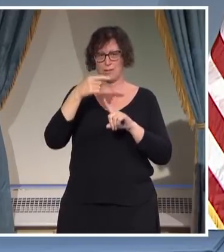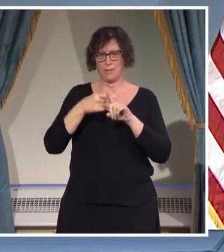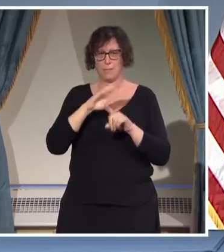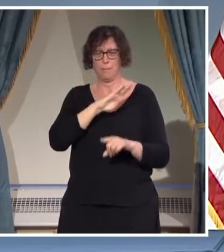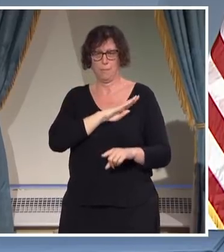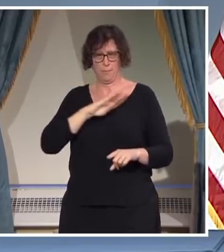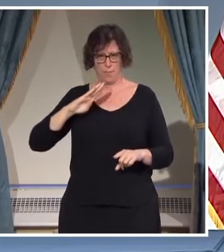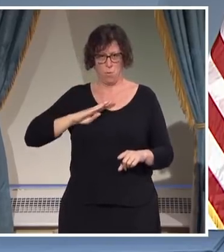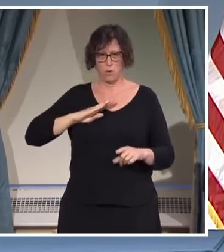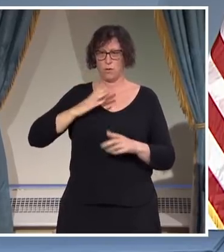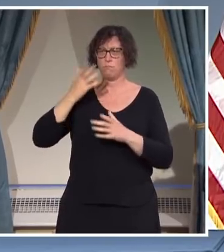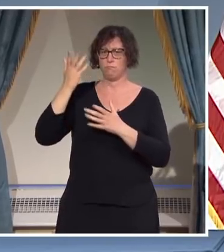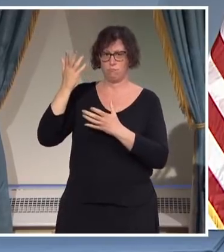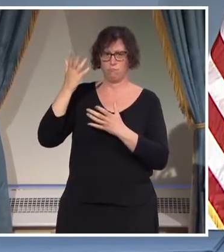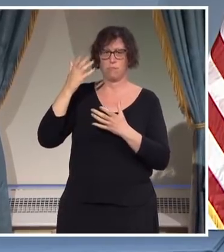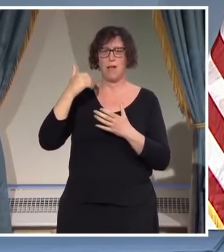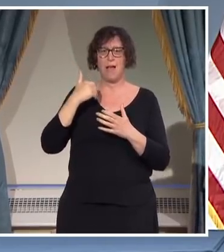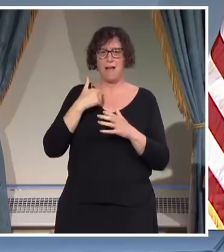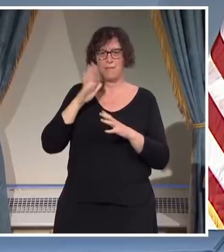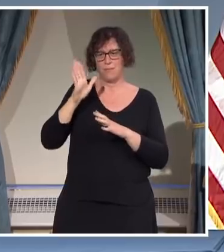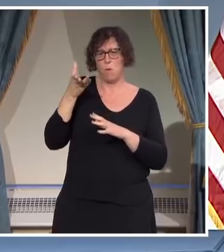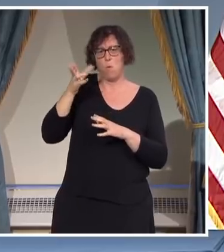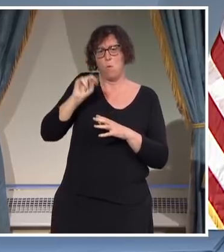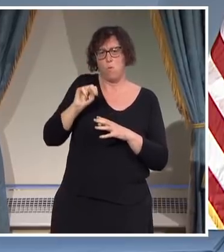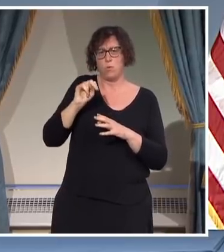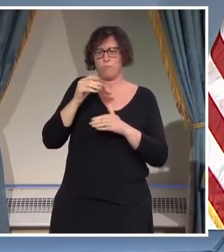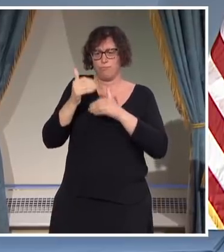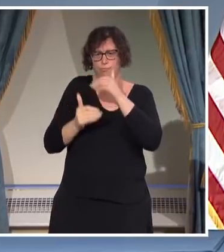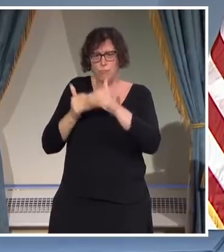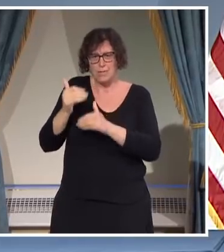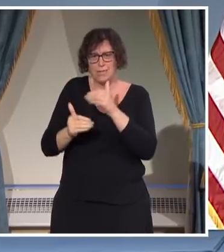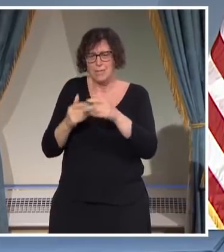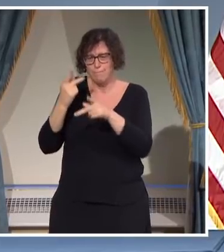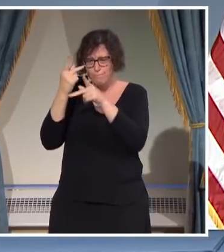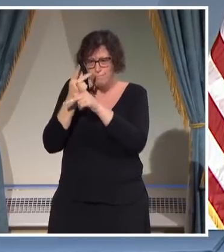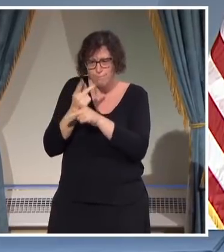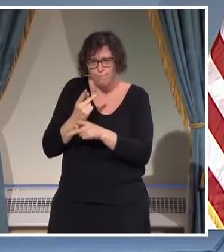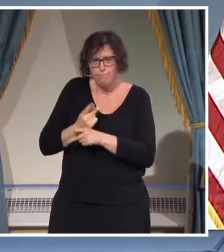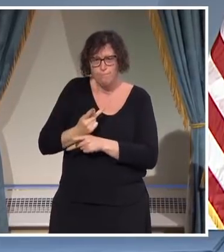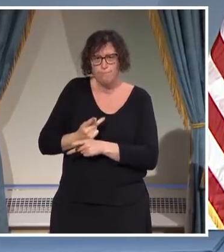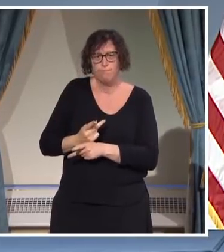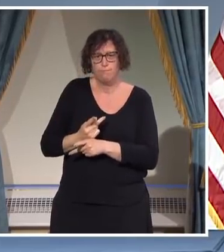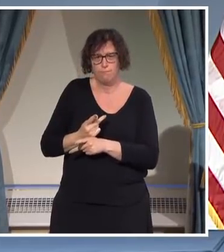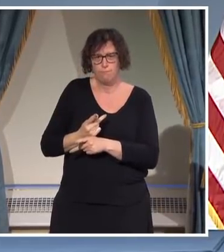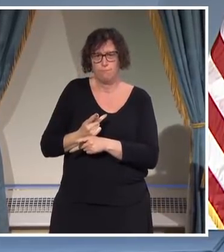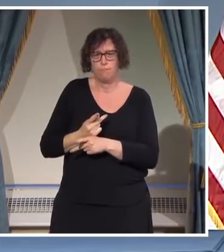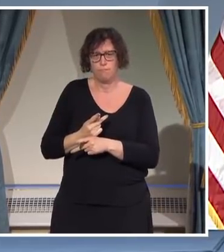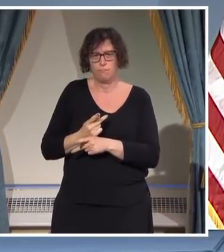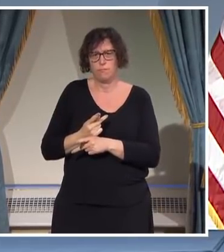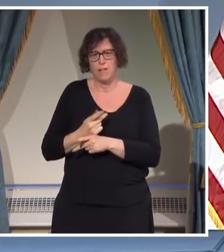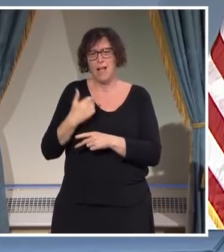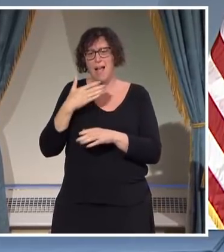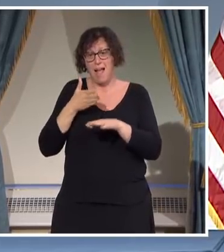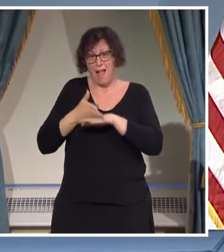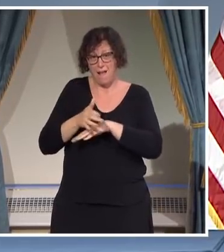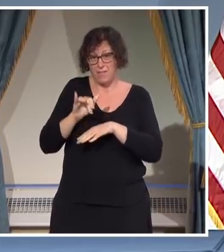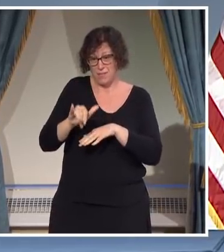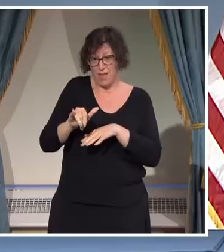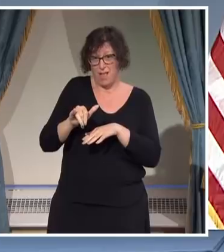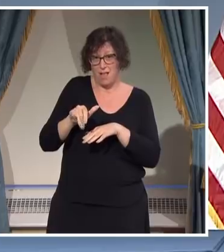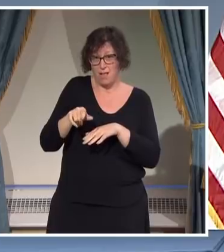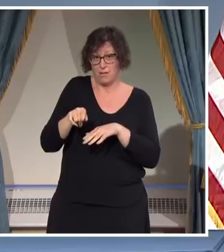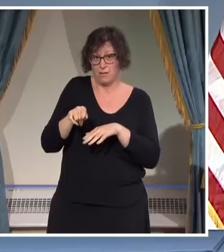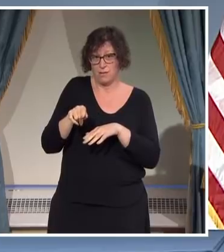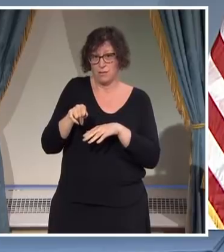sure. But there's also a question of beyond the Rent Guidelines Board, how we should handle folks who are not